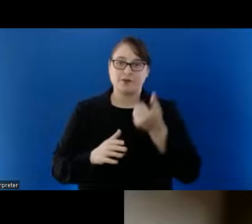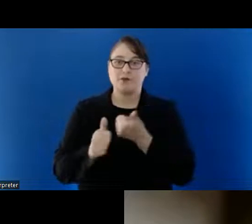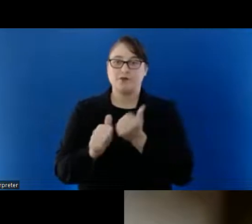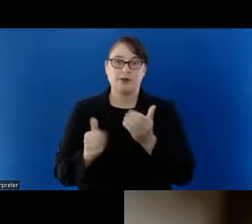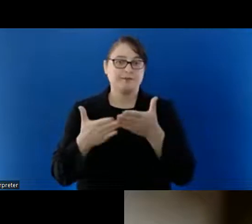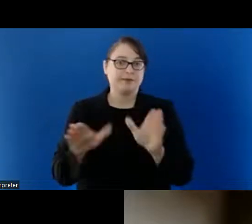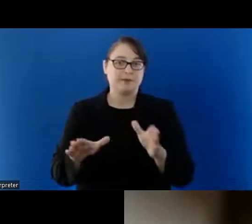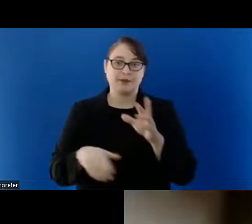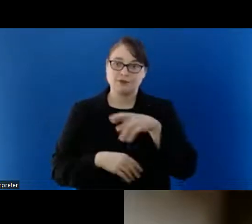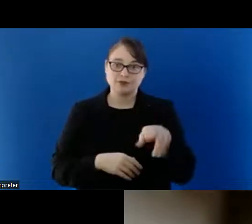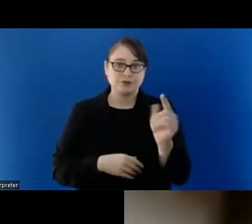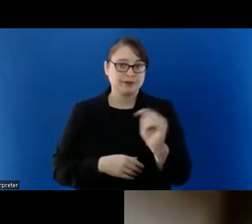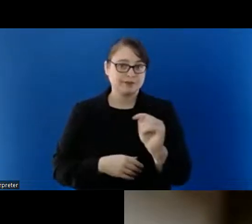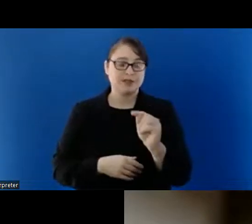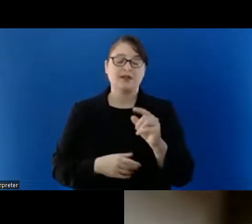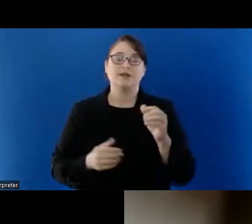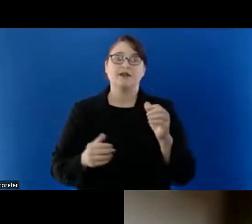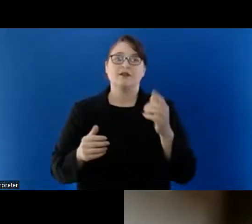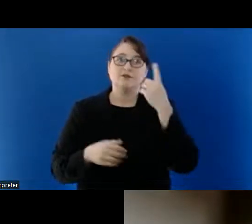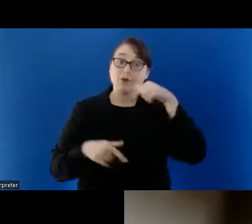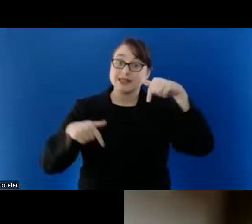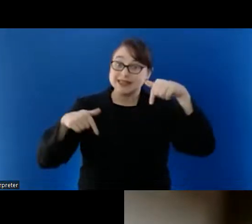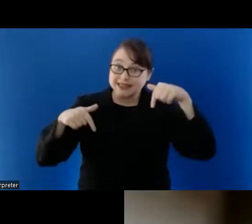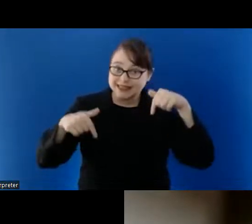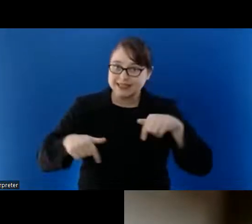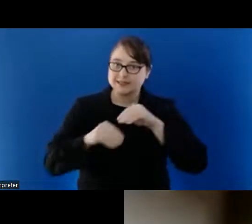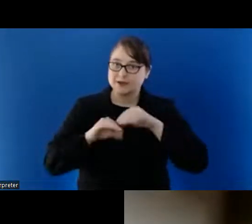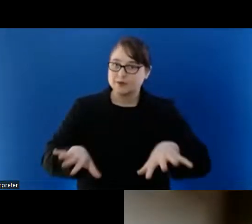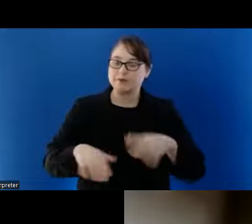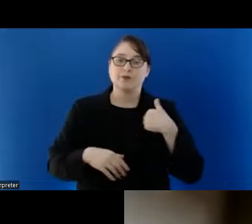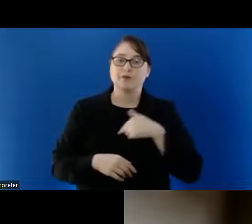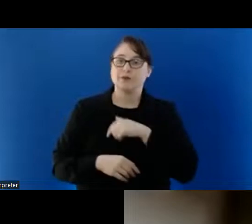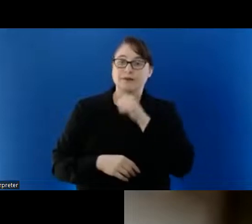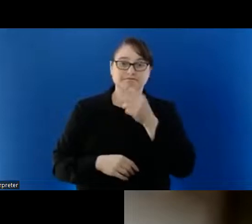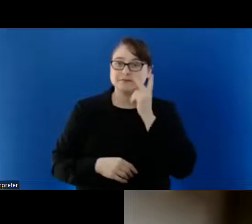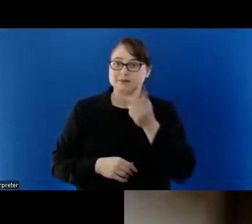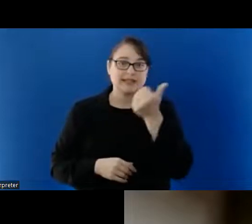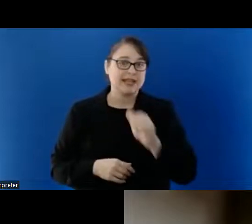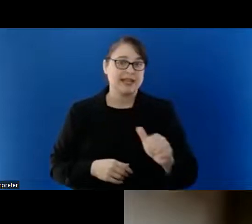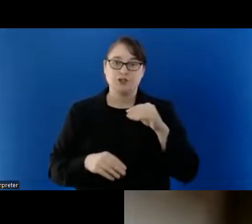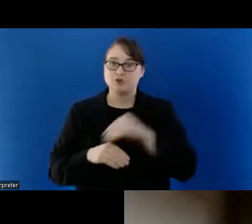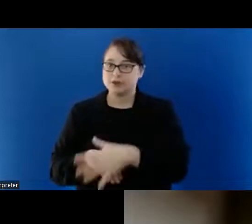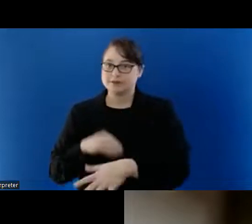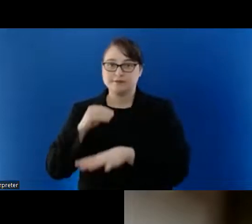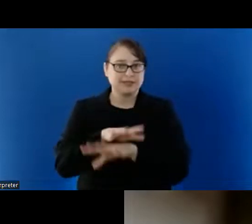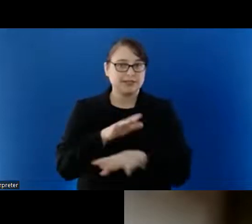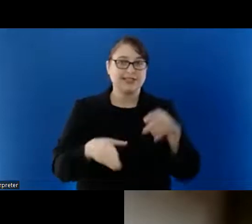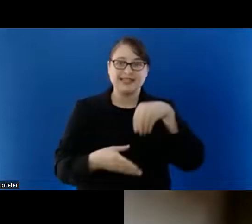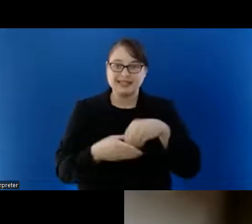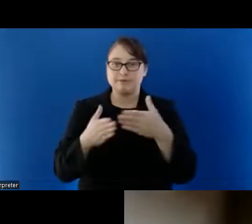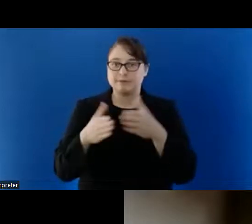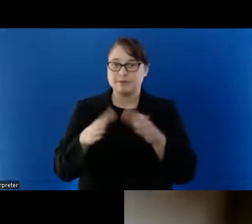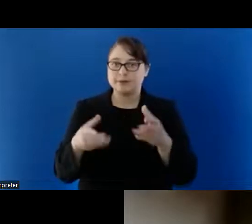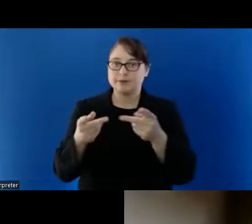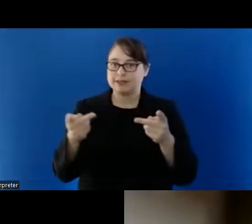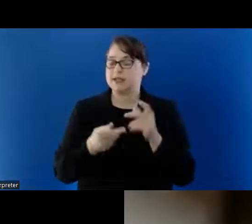that within the context of this outbreak and the fact that we haven't really seen any transmission in public places, I don't think that